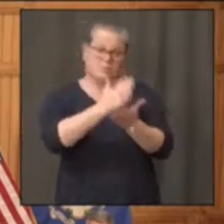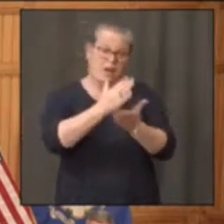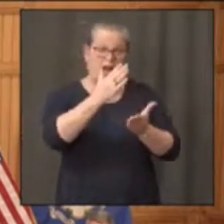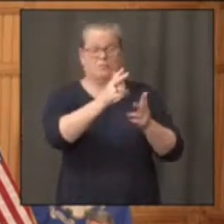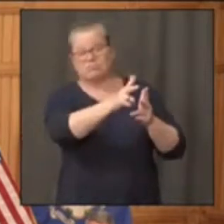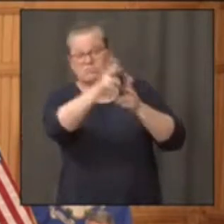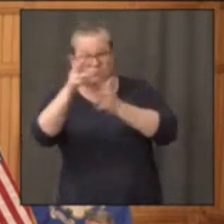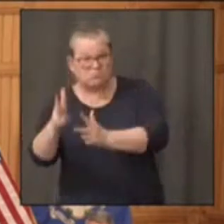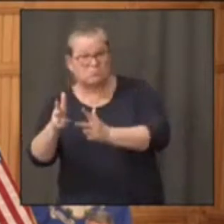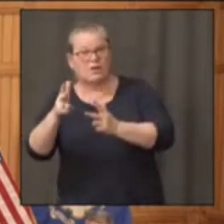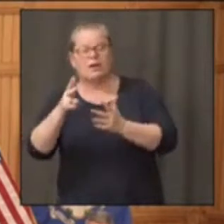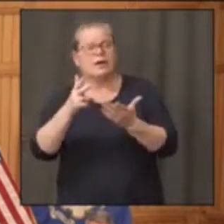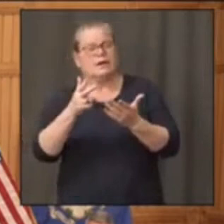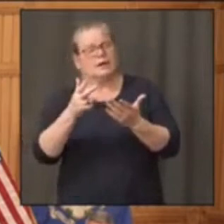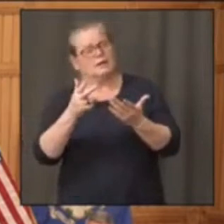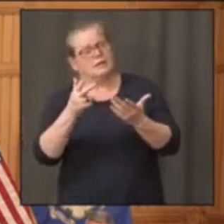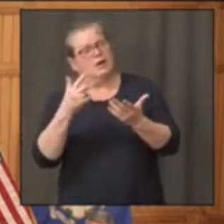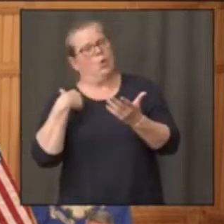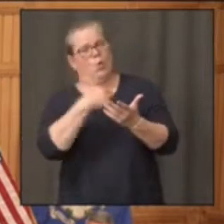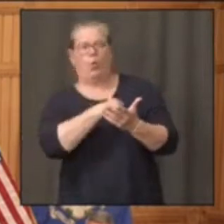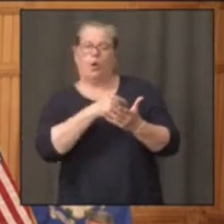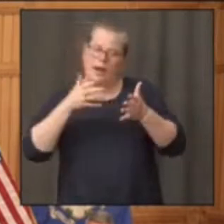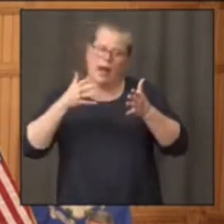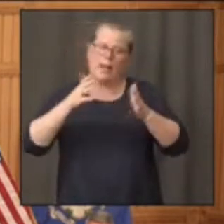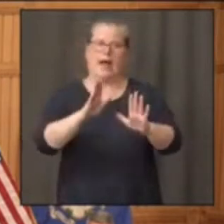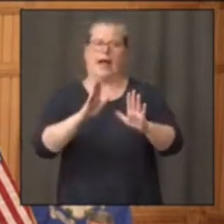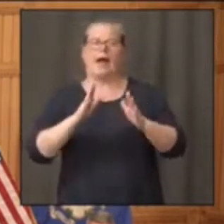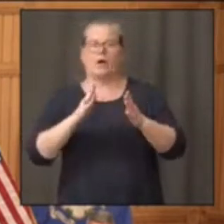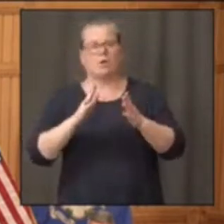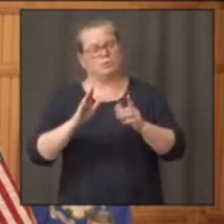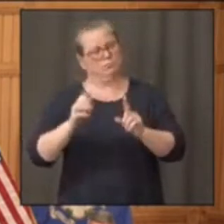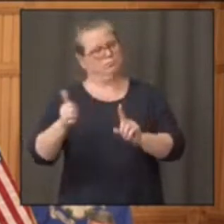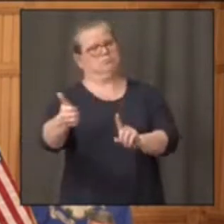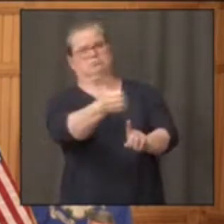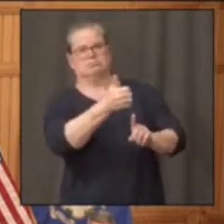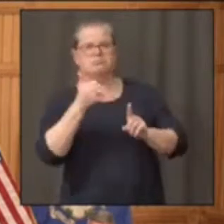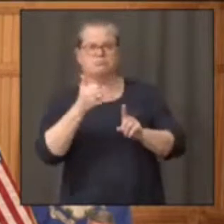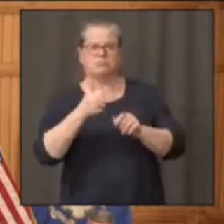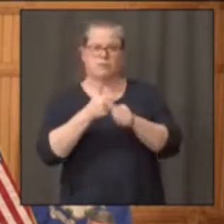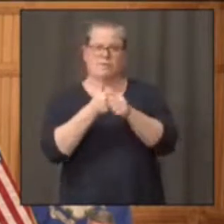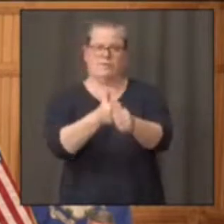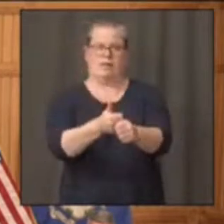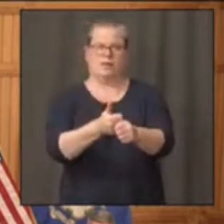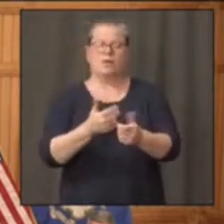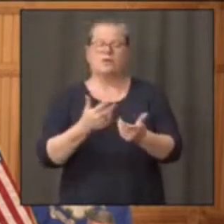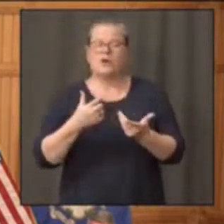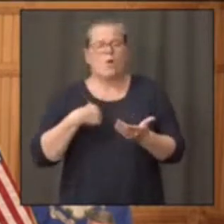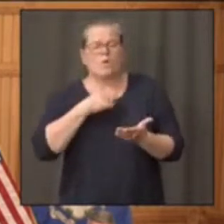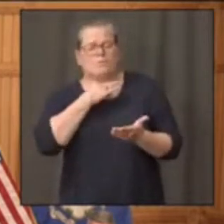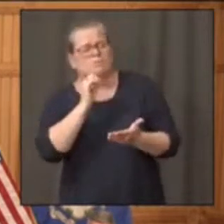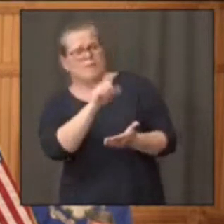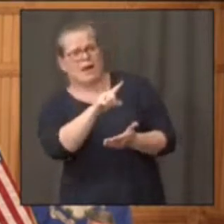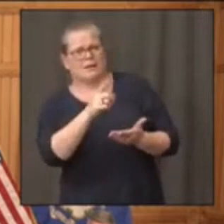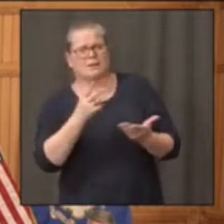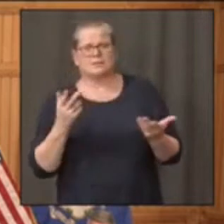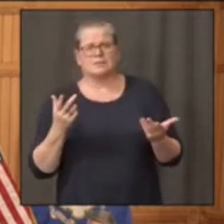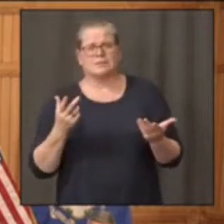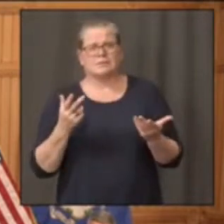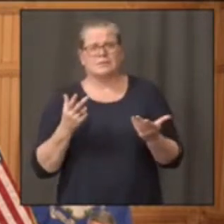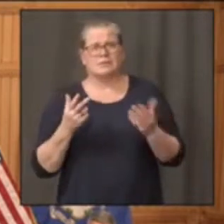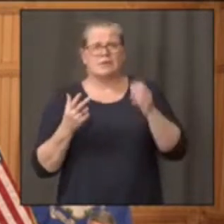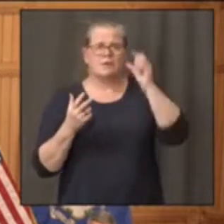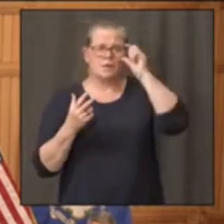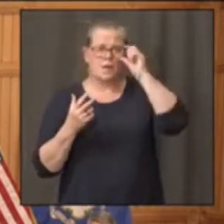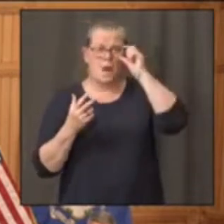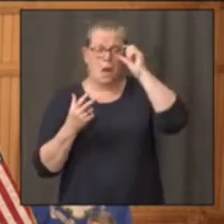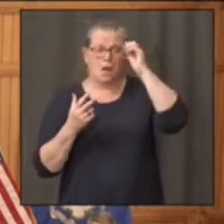are we sure we really have all the teeth that we could have? The one example I want to ask you is, what if people go out of